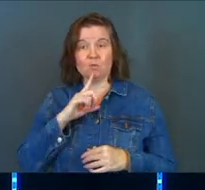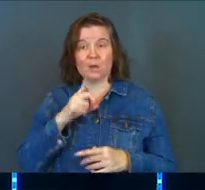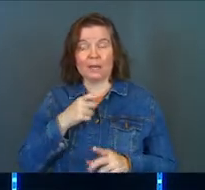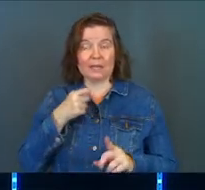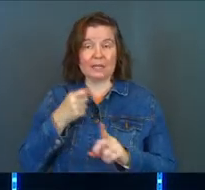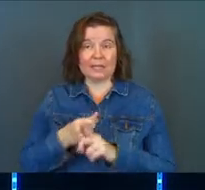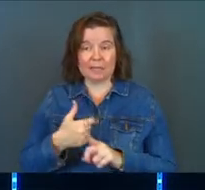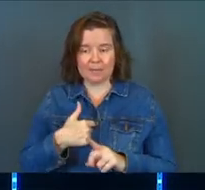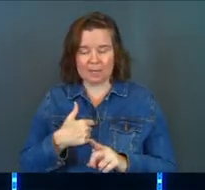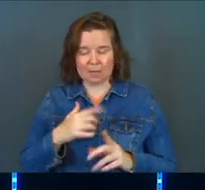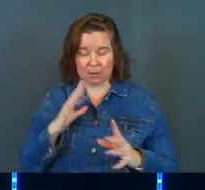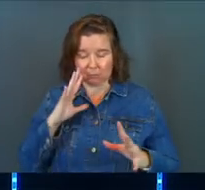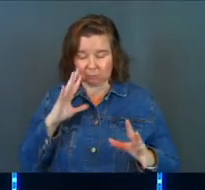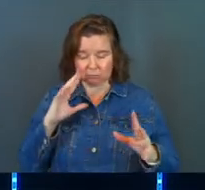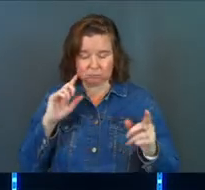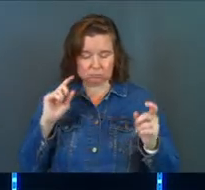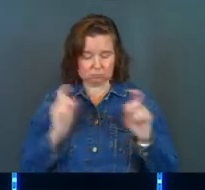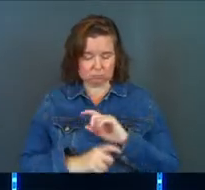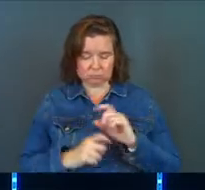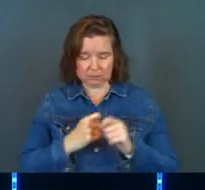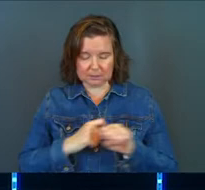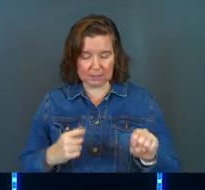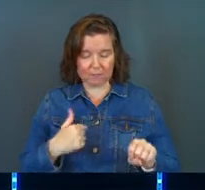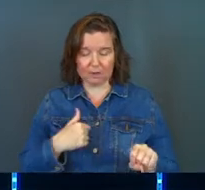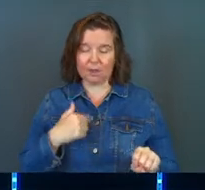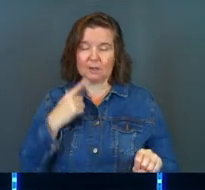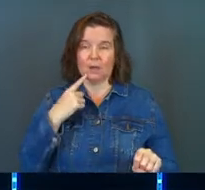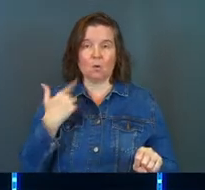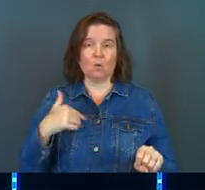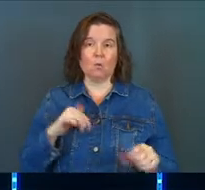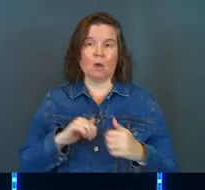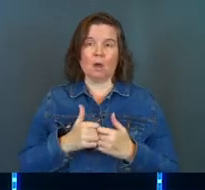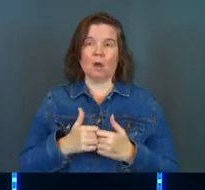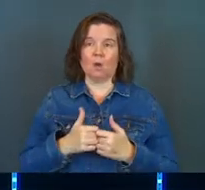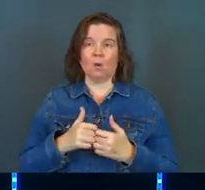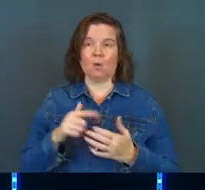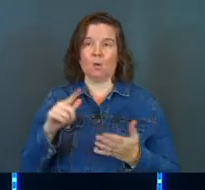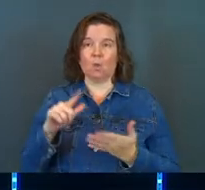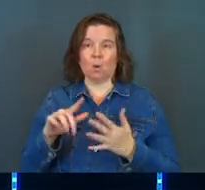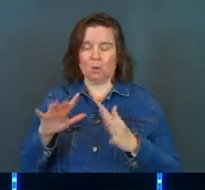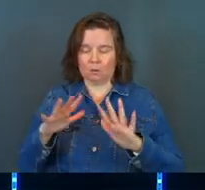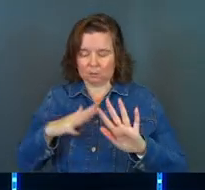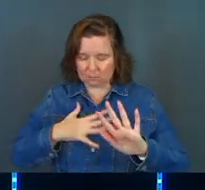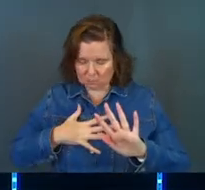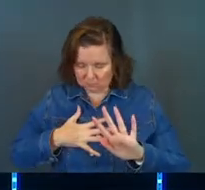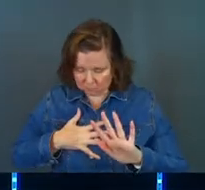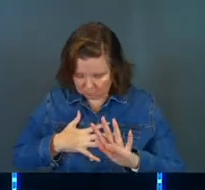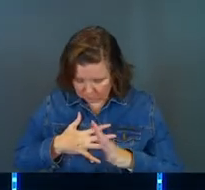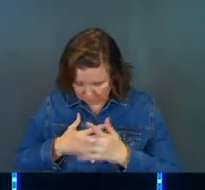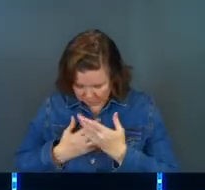reality hit me and I was radically saved, I cannot tell you how low I felt.